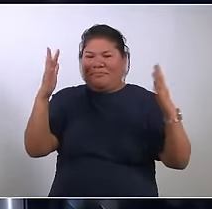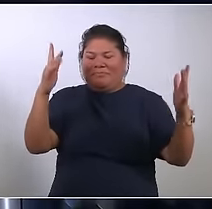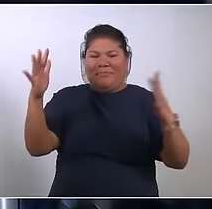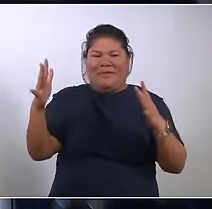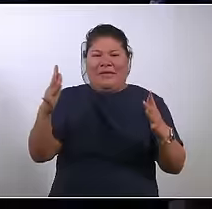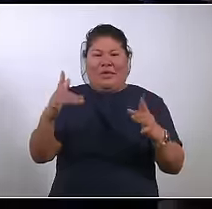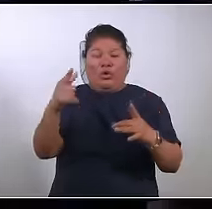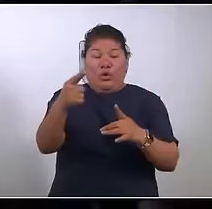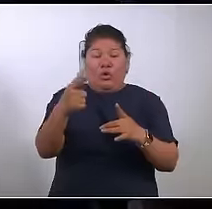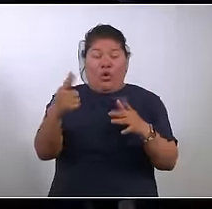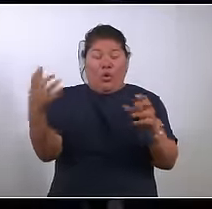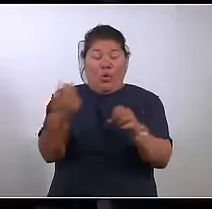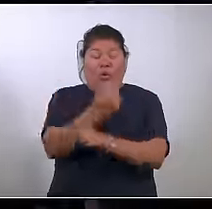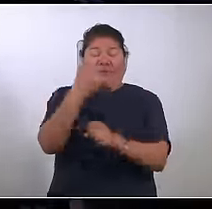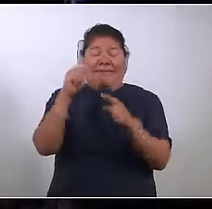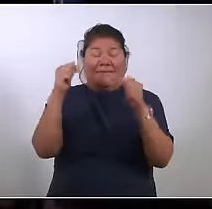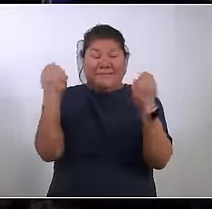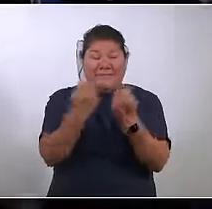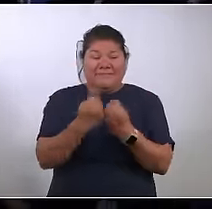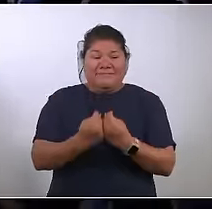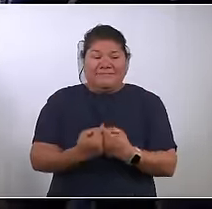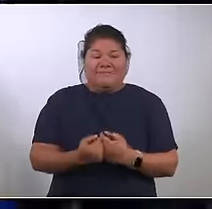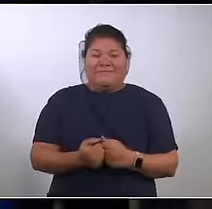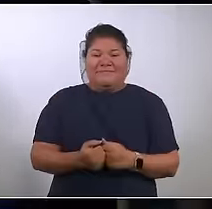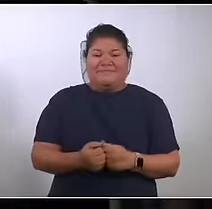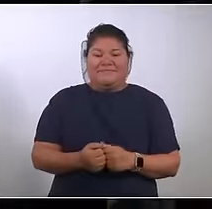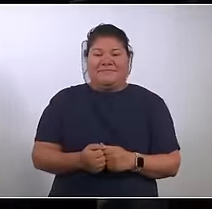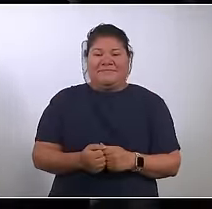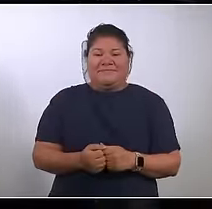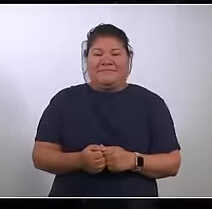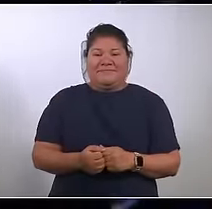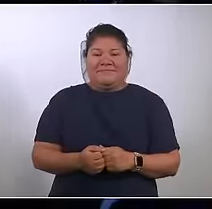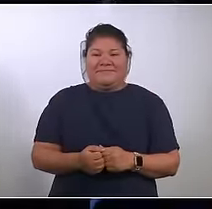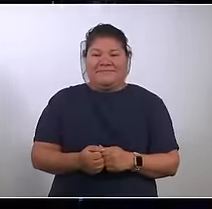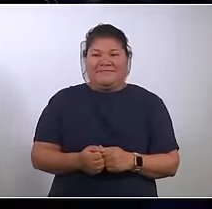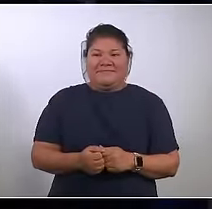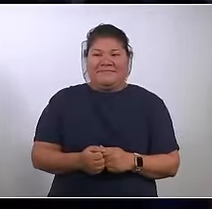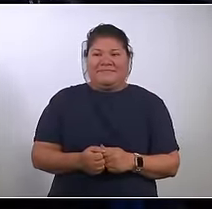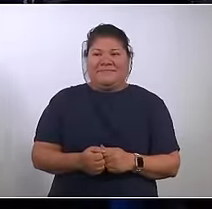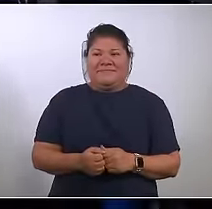You want to be on the winning team? ¿Quiere estar en el equipo ganador?